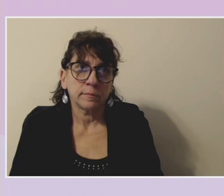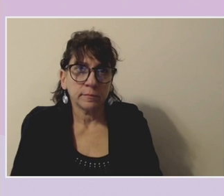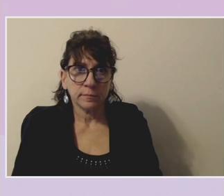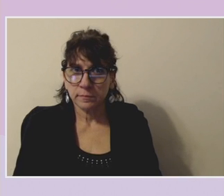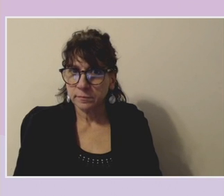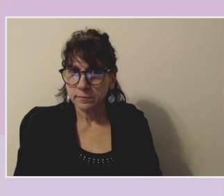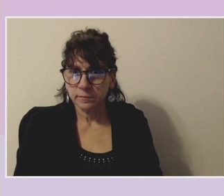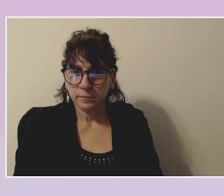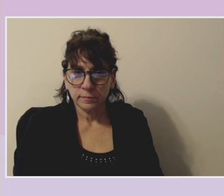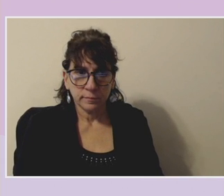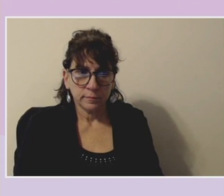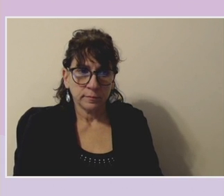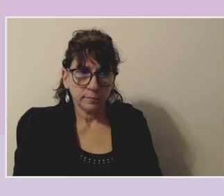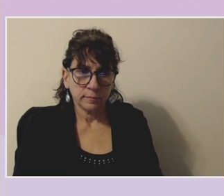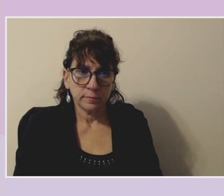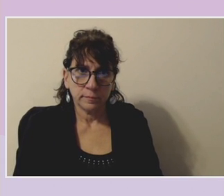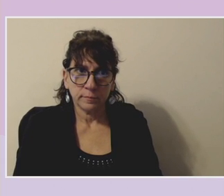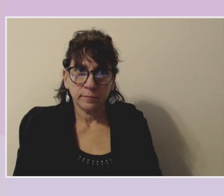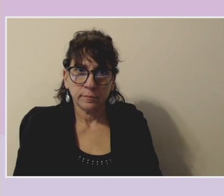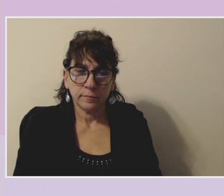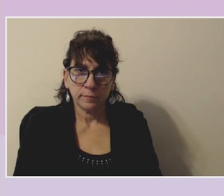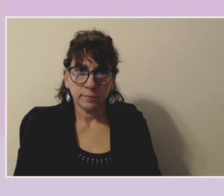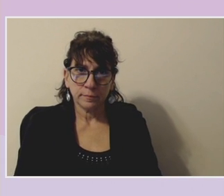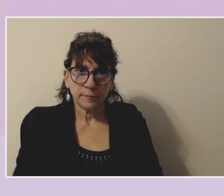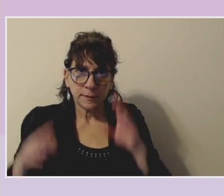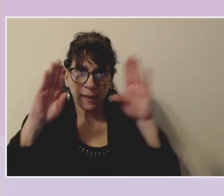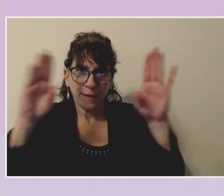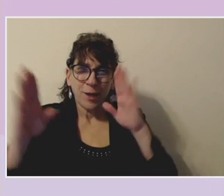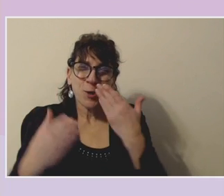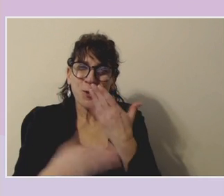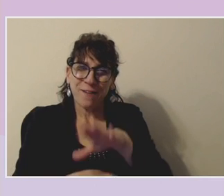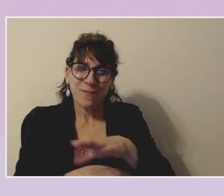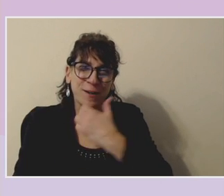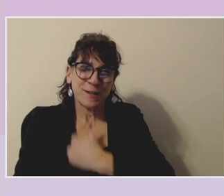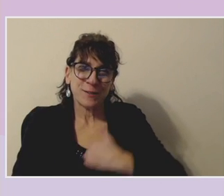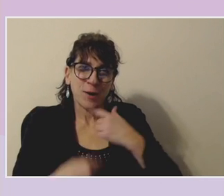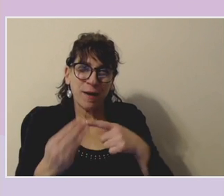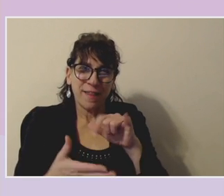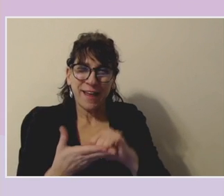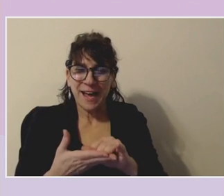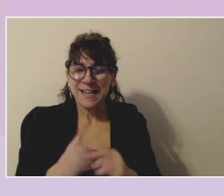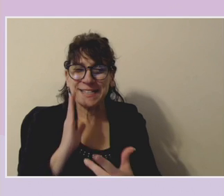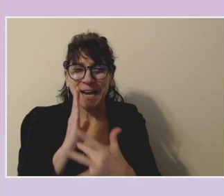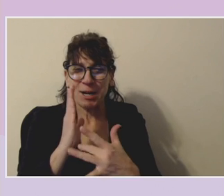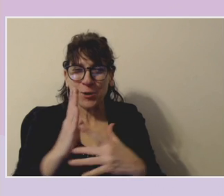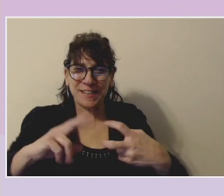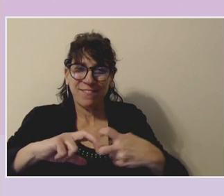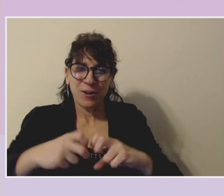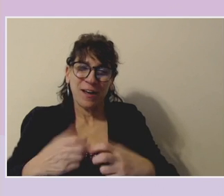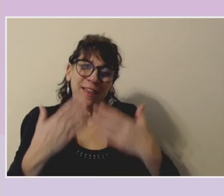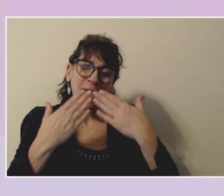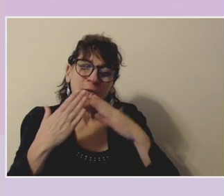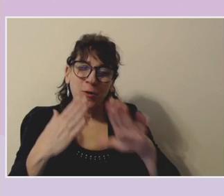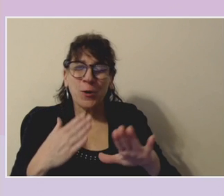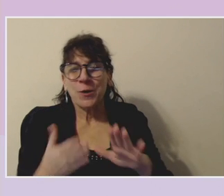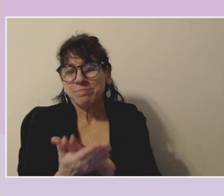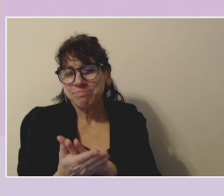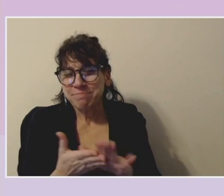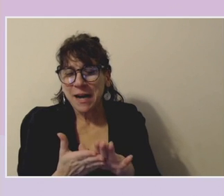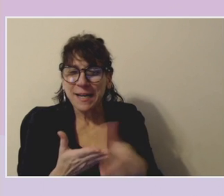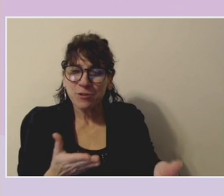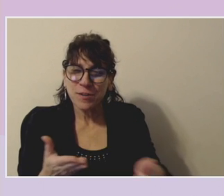Just turned it off. Hey, good afternoon. Sorry about that, little technical difficulties. Eric, thank you for your kind introduction. Good